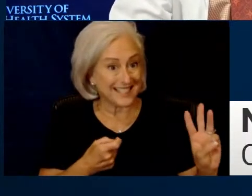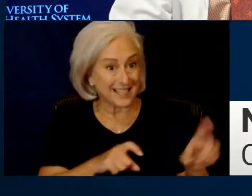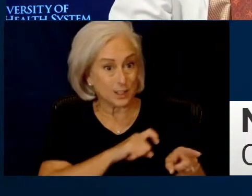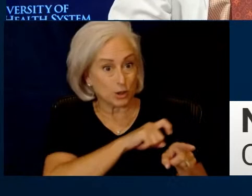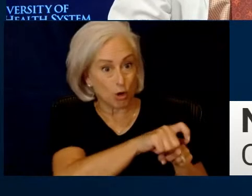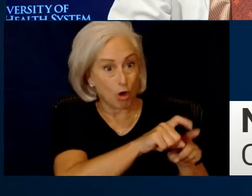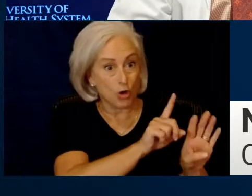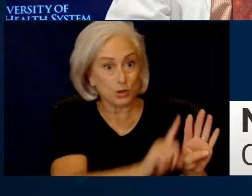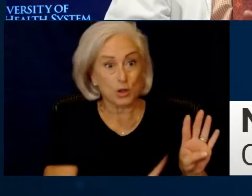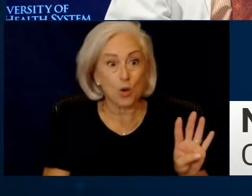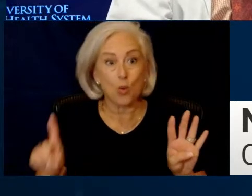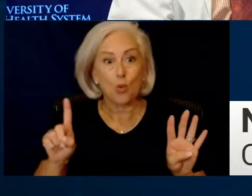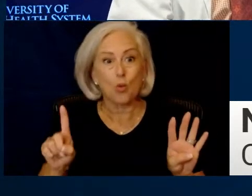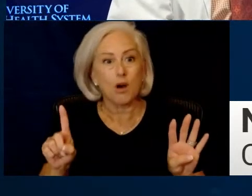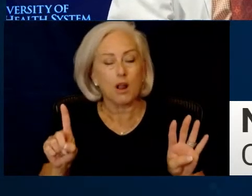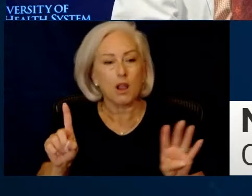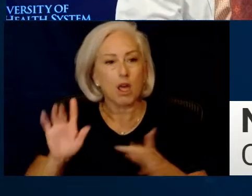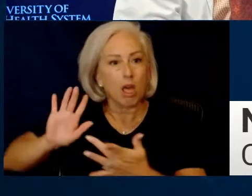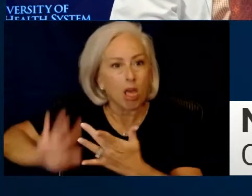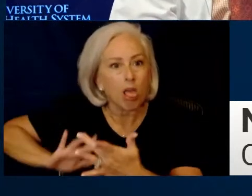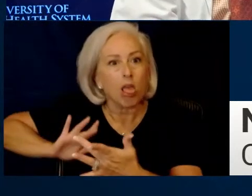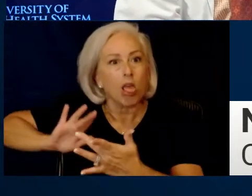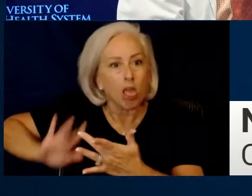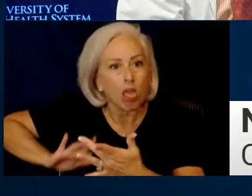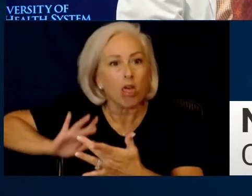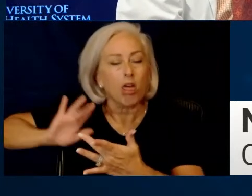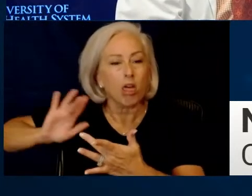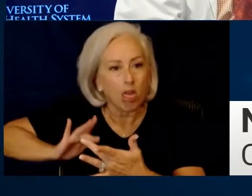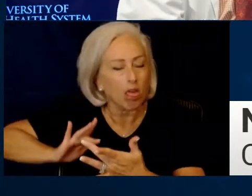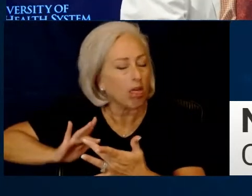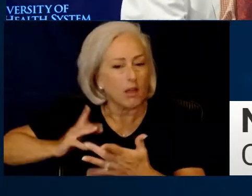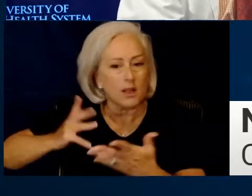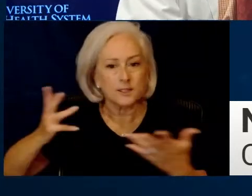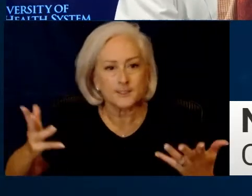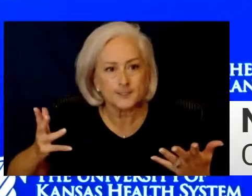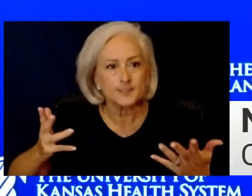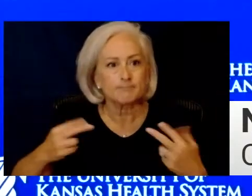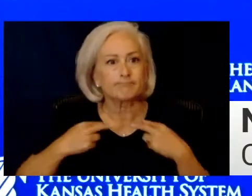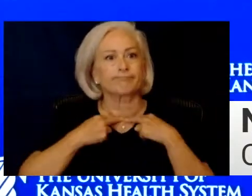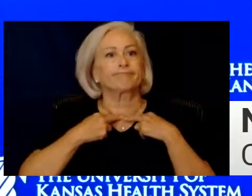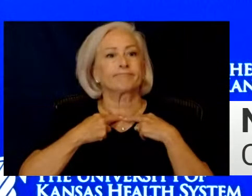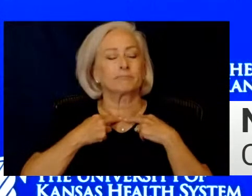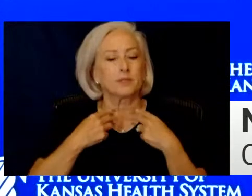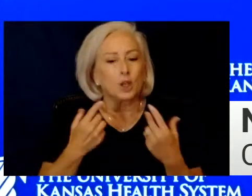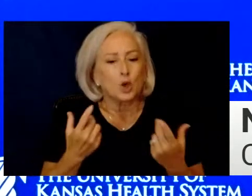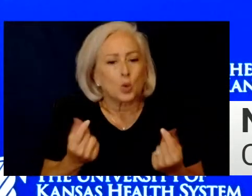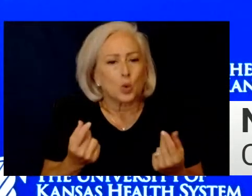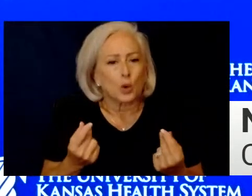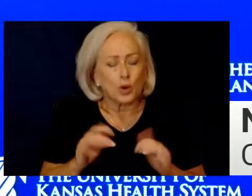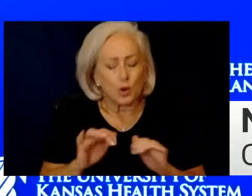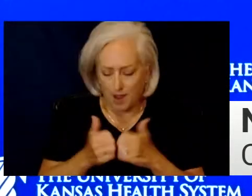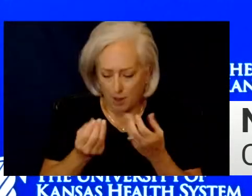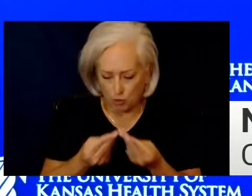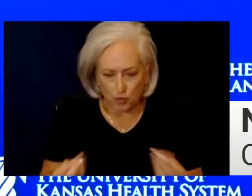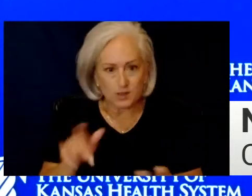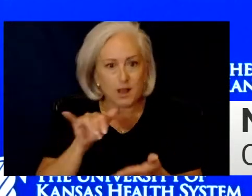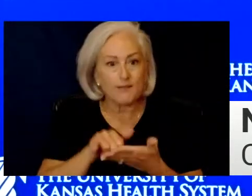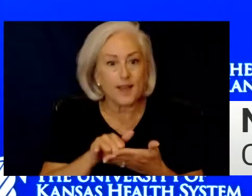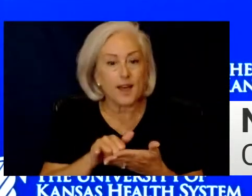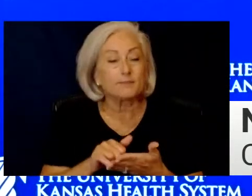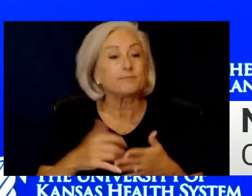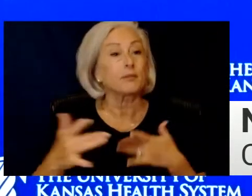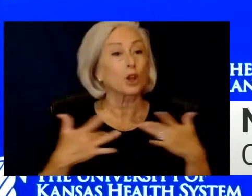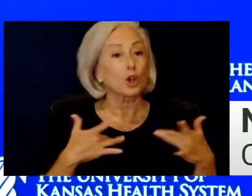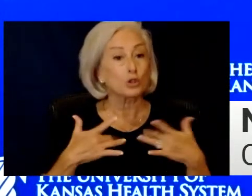reaching a counselor. What concern does this bring up, and is this number going to help us solve that? Oh, I mean, the concern is that if somebody is actually at that point